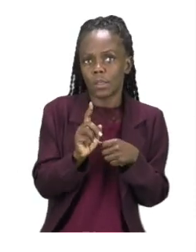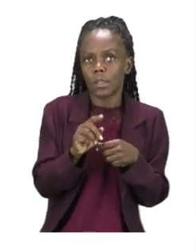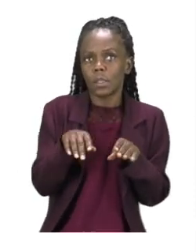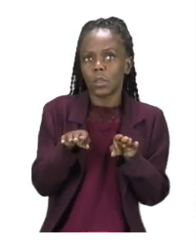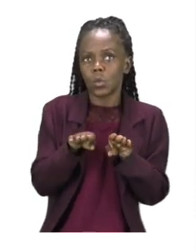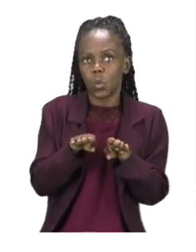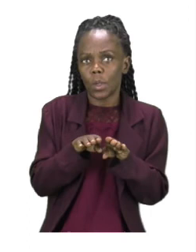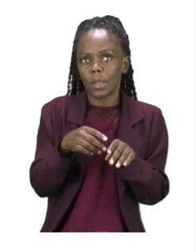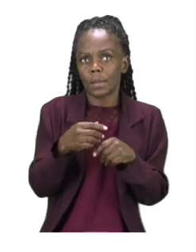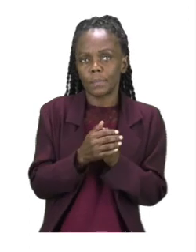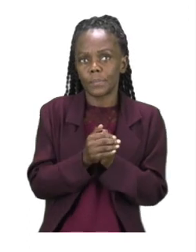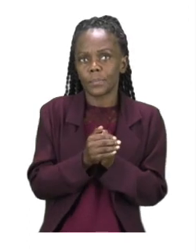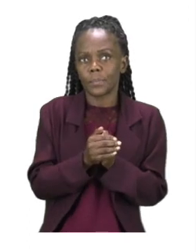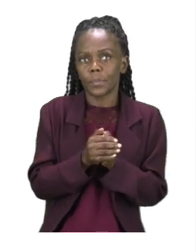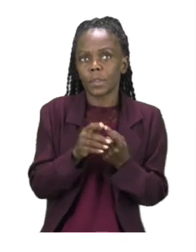Is it painting,